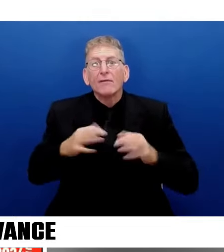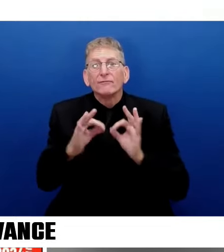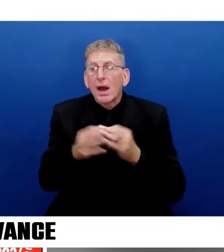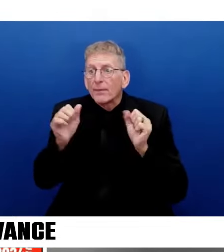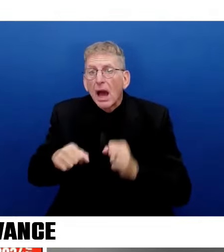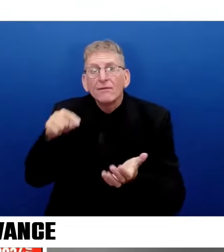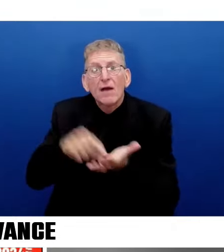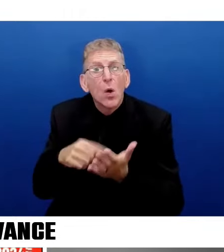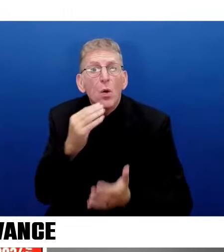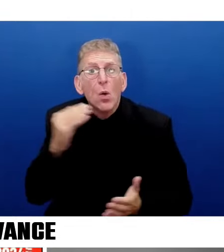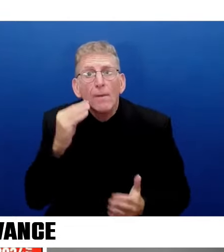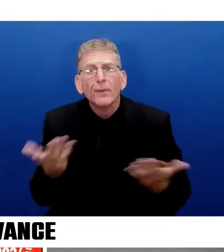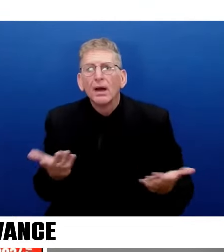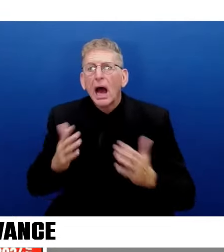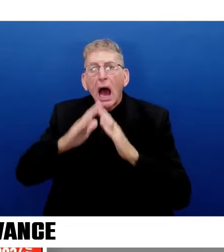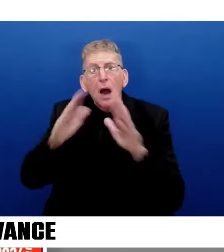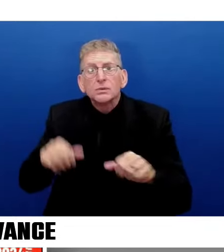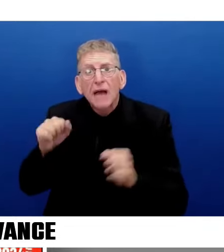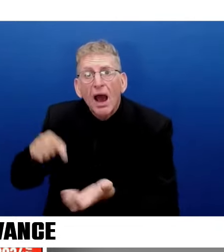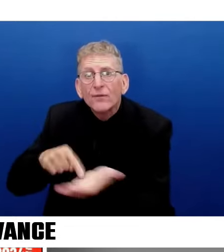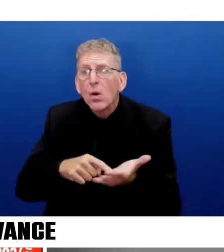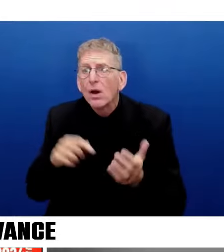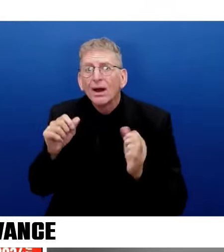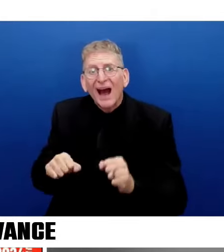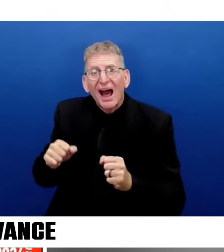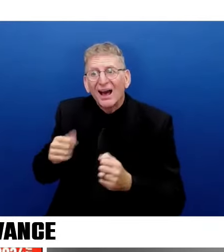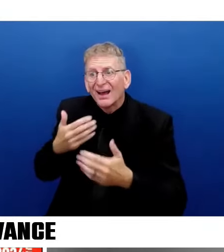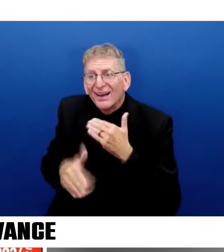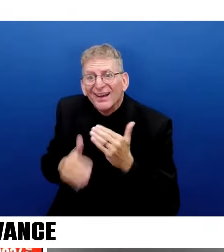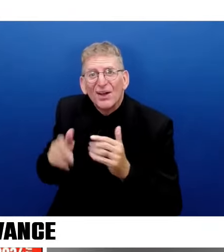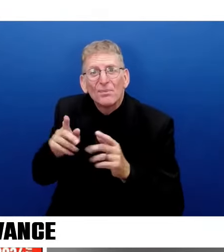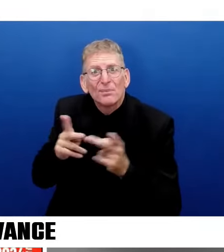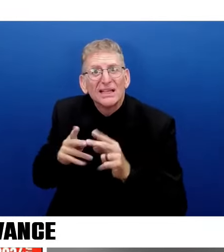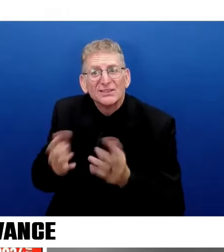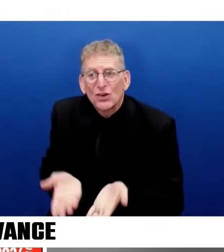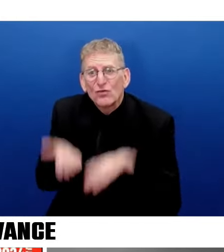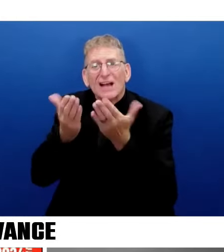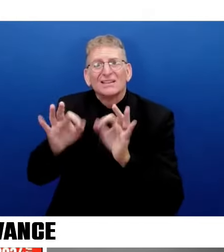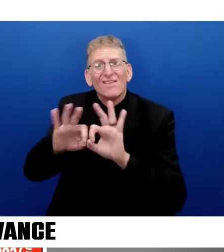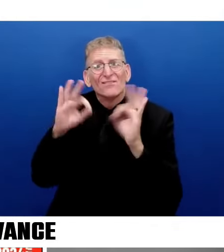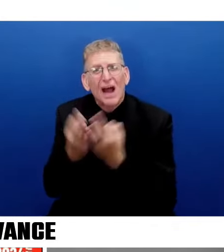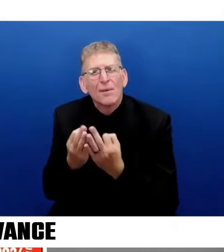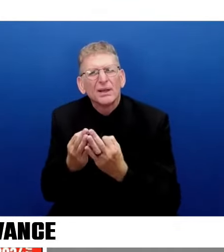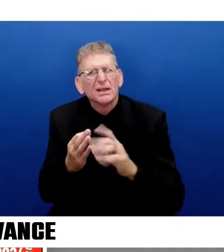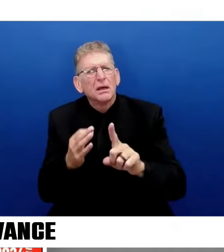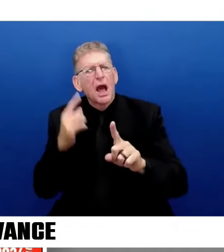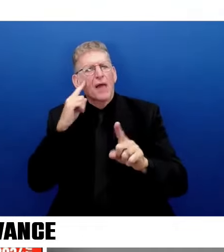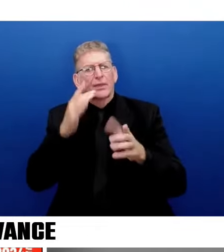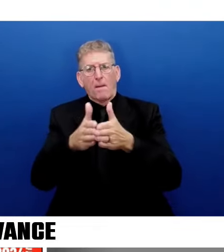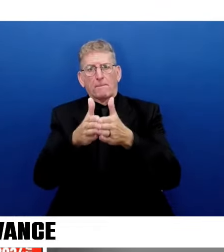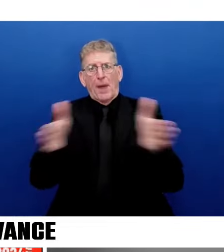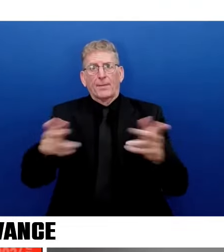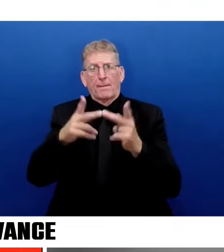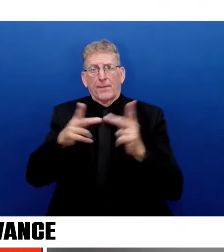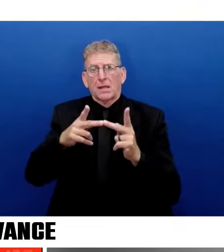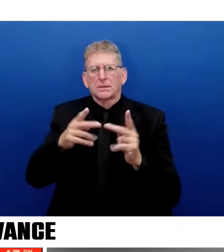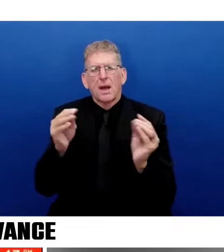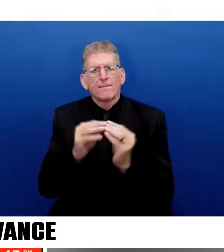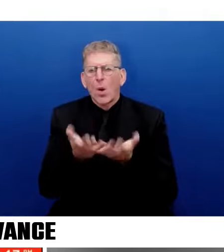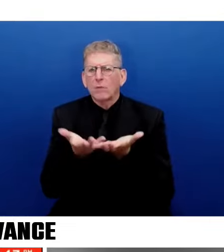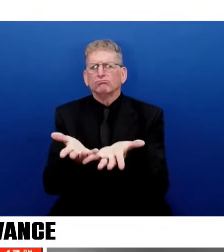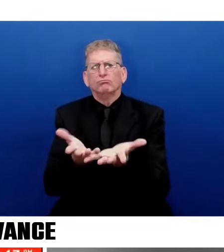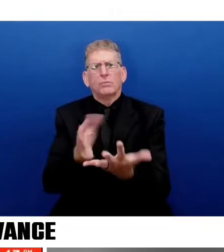family. And I think there's so much that we can do on the public policy front just to give women more options. Now, of course, Donald Trump